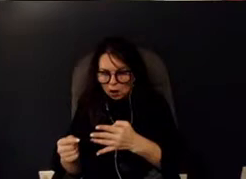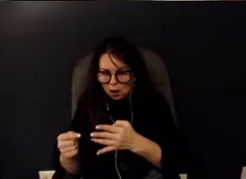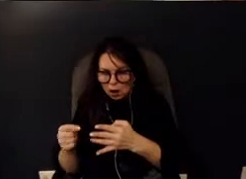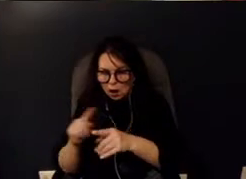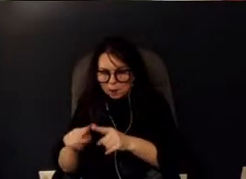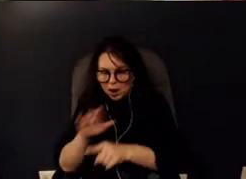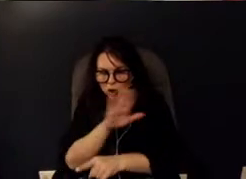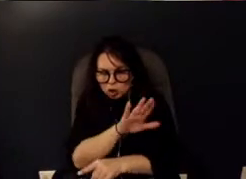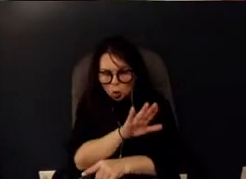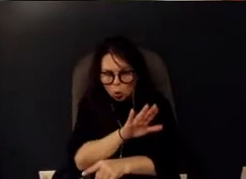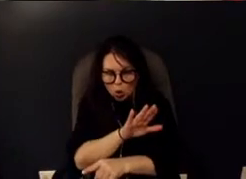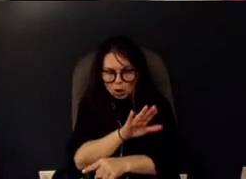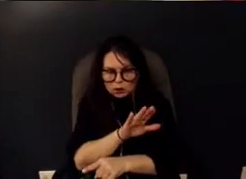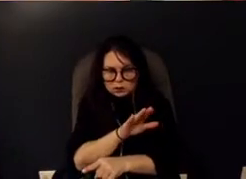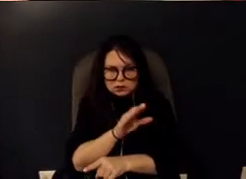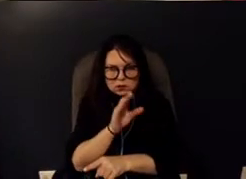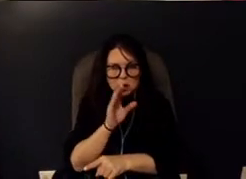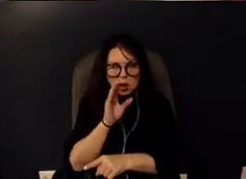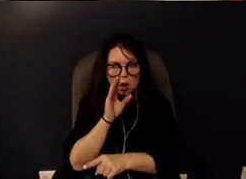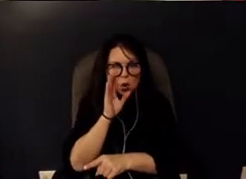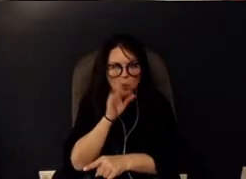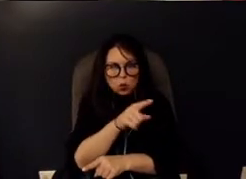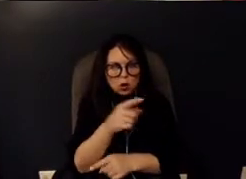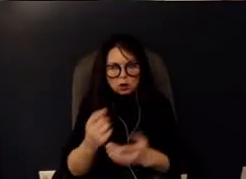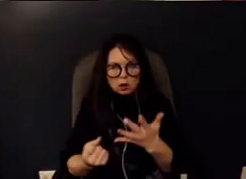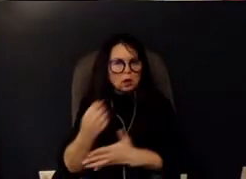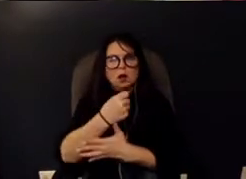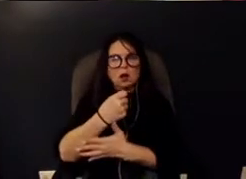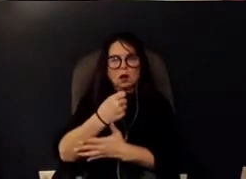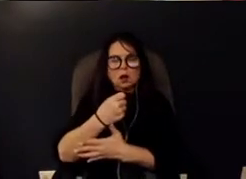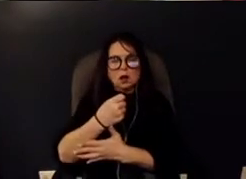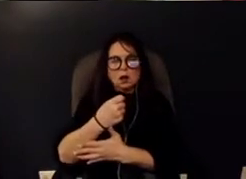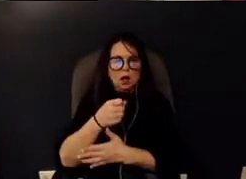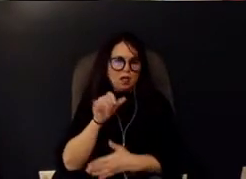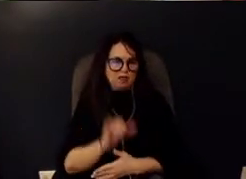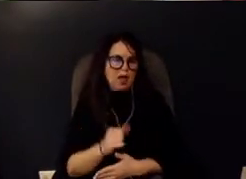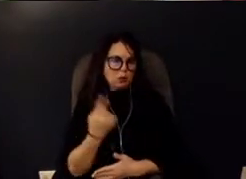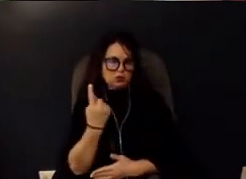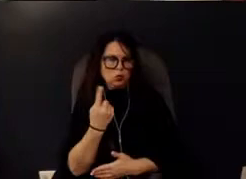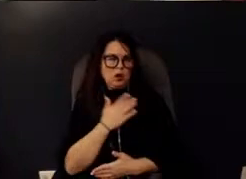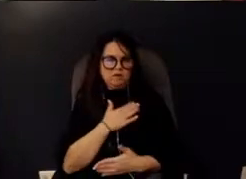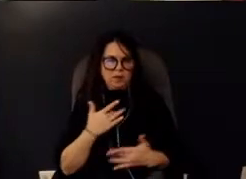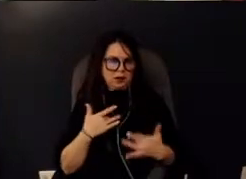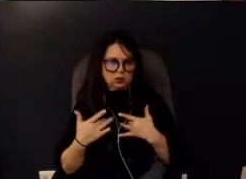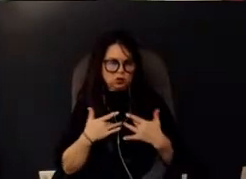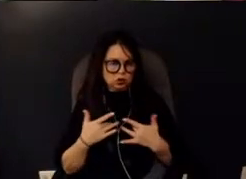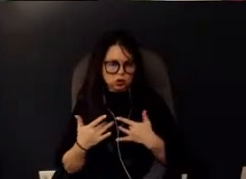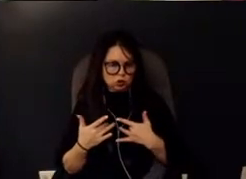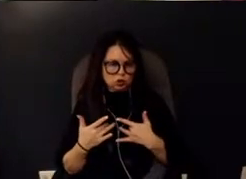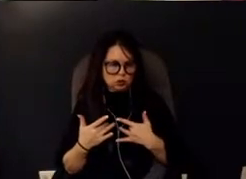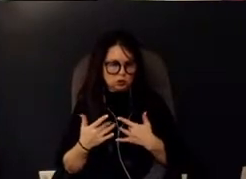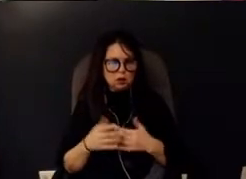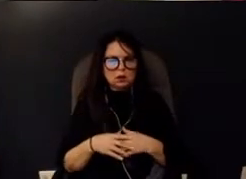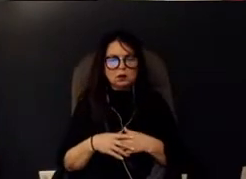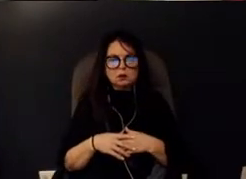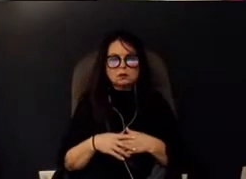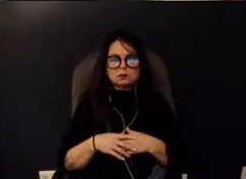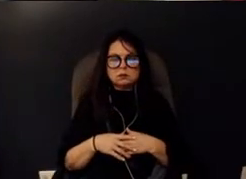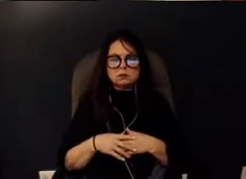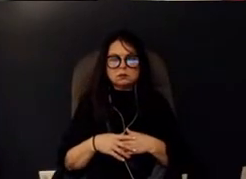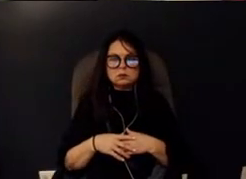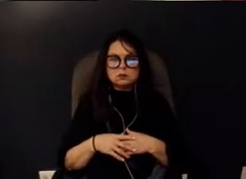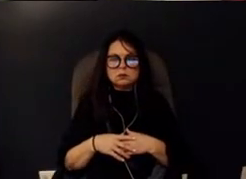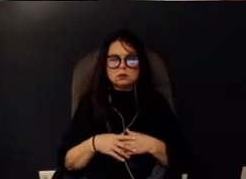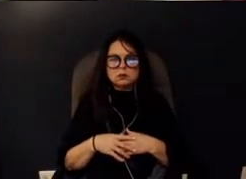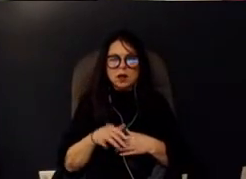the queue in terms of priority. So that's just the concern that I have, and that's what why I brought that